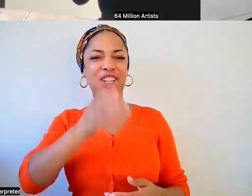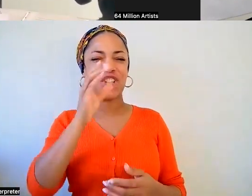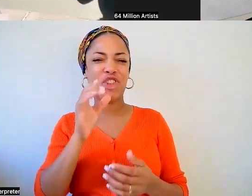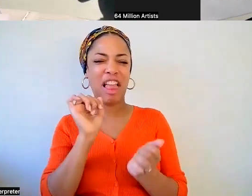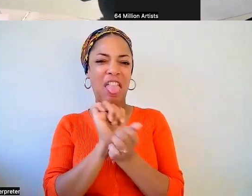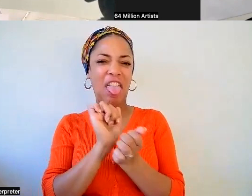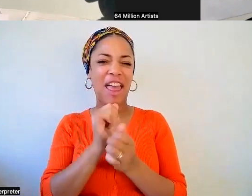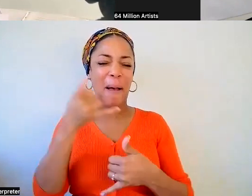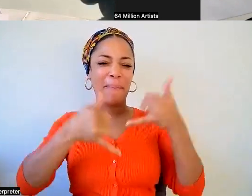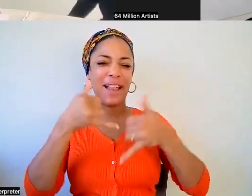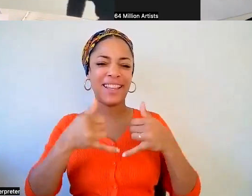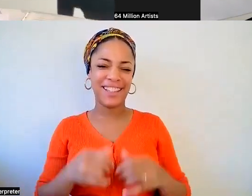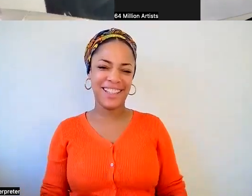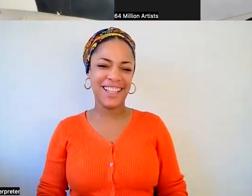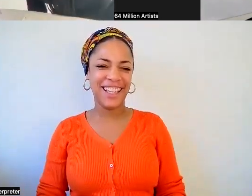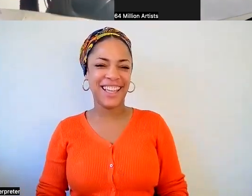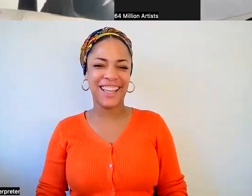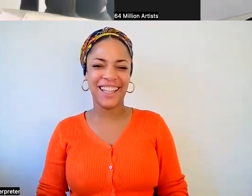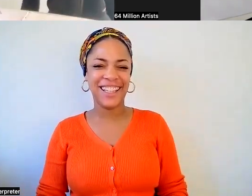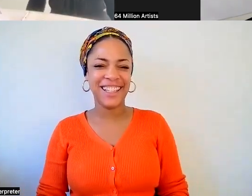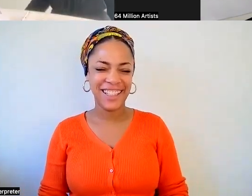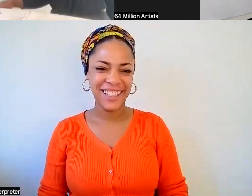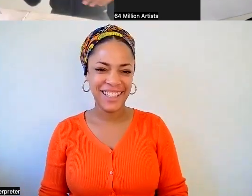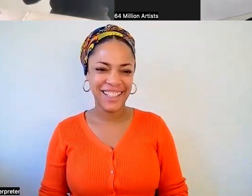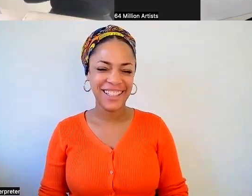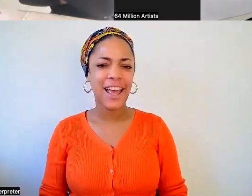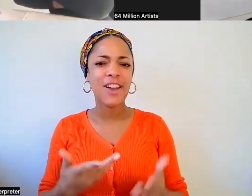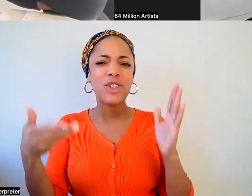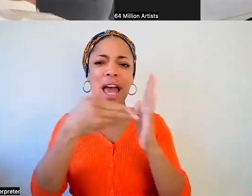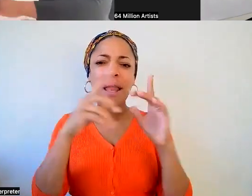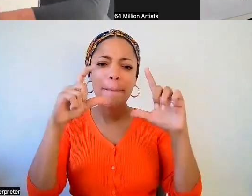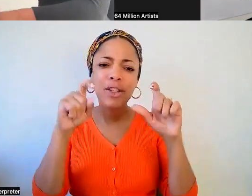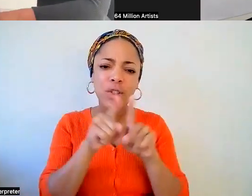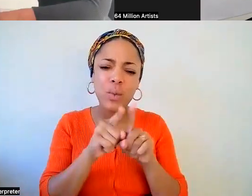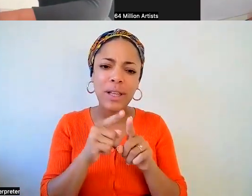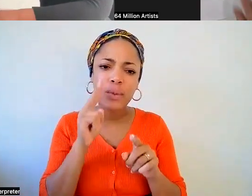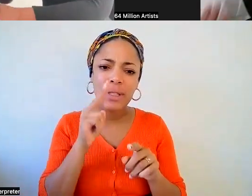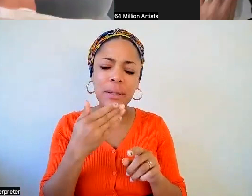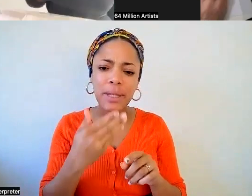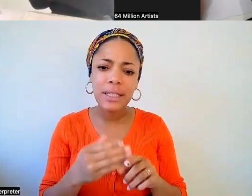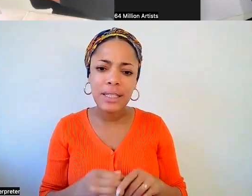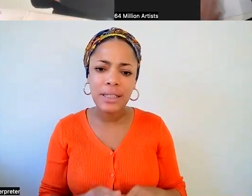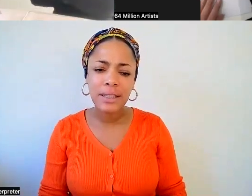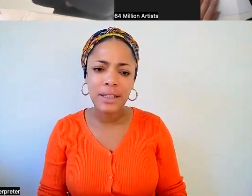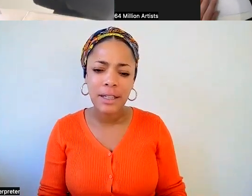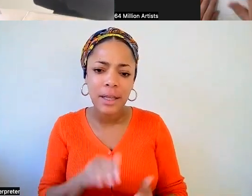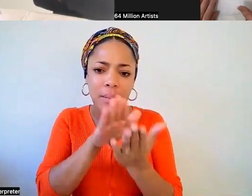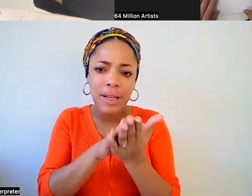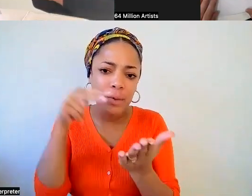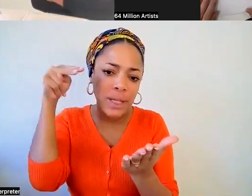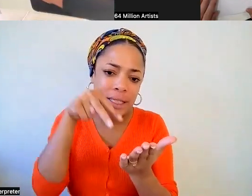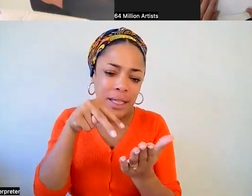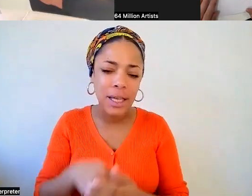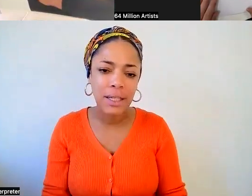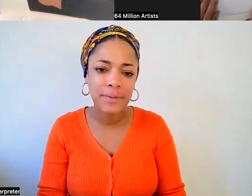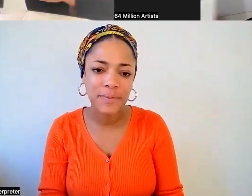Yeah. Actually, I see, Echo, you've done some pictures as well. Can we see your pictures? You could do that. So if you put it down here on the